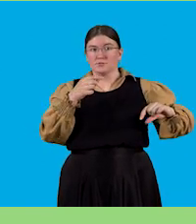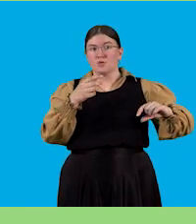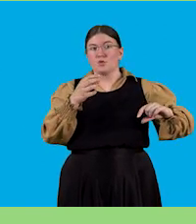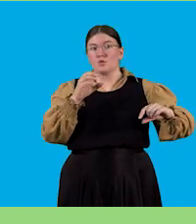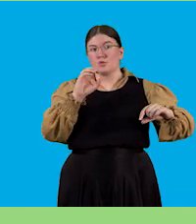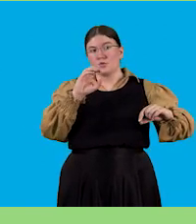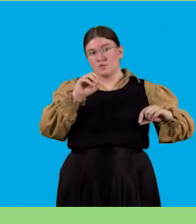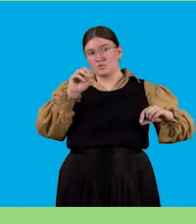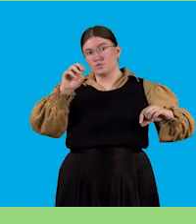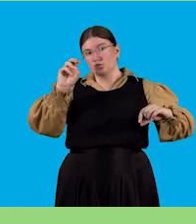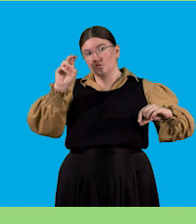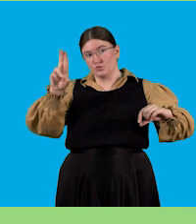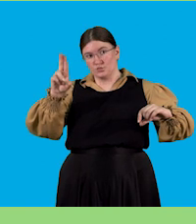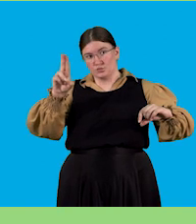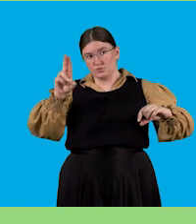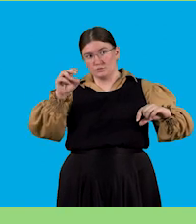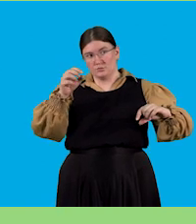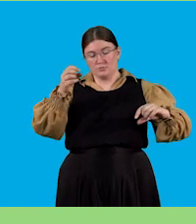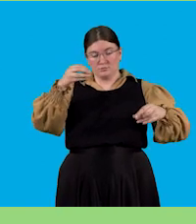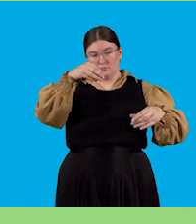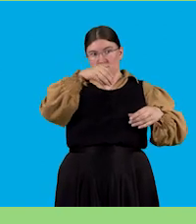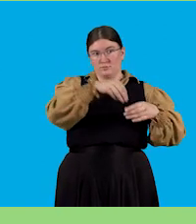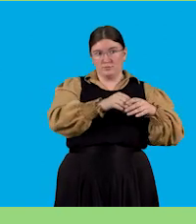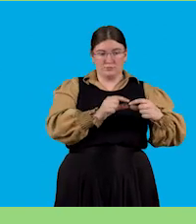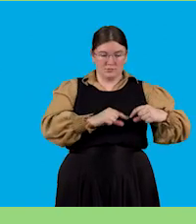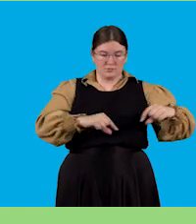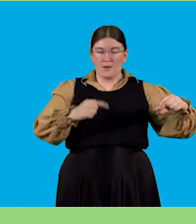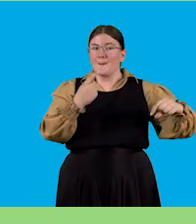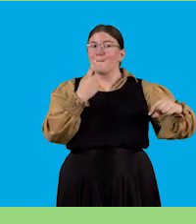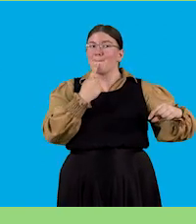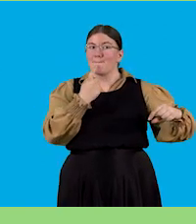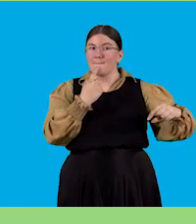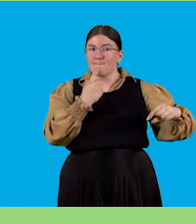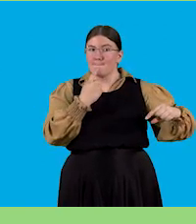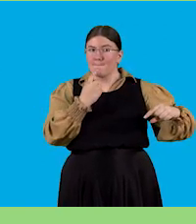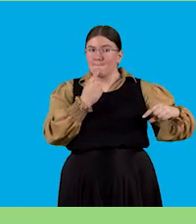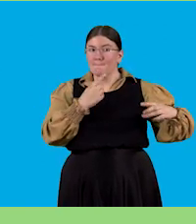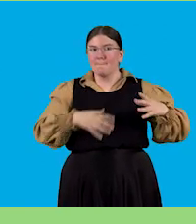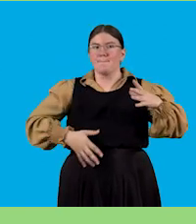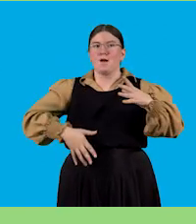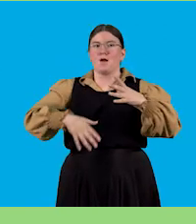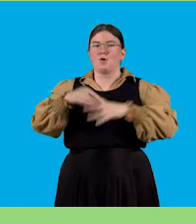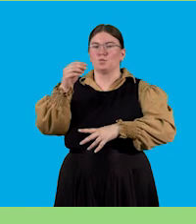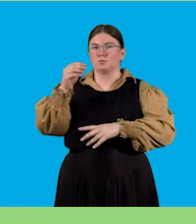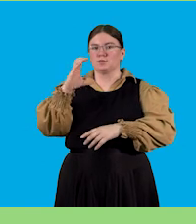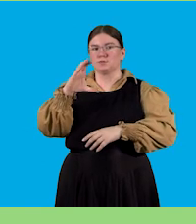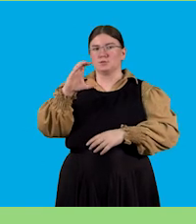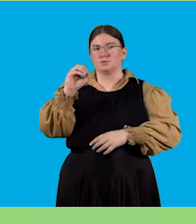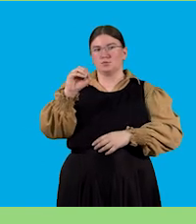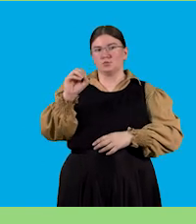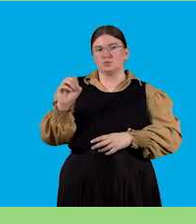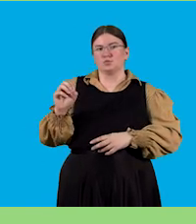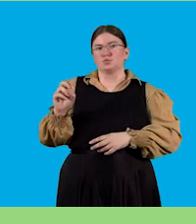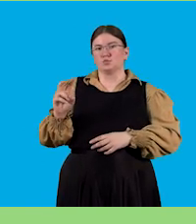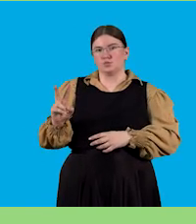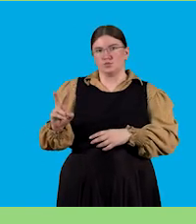of gases of oxygen between the cells of the alveolus and also into the blood